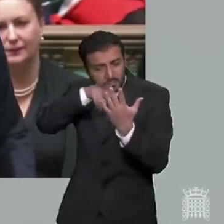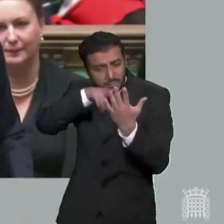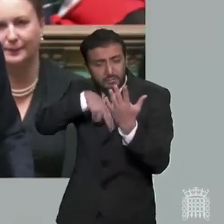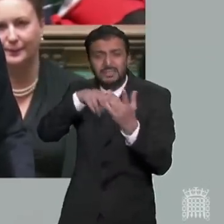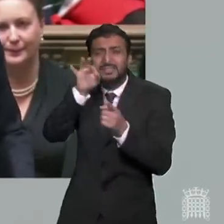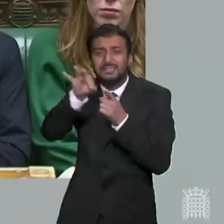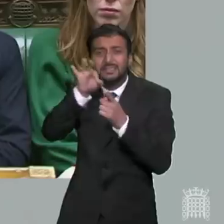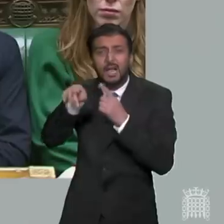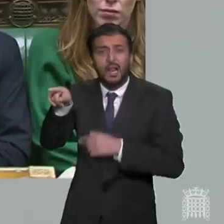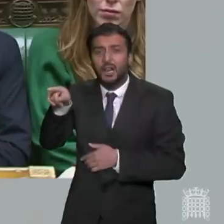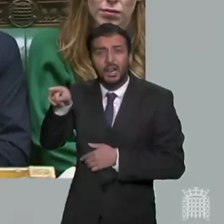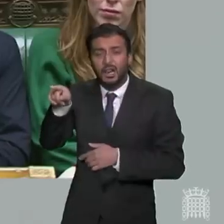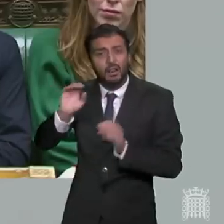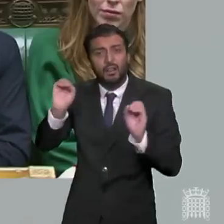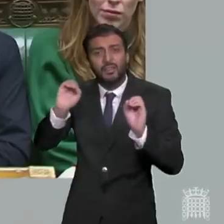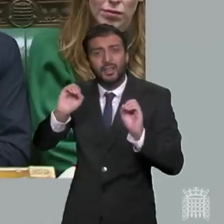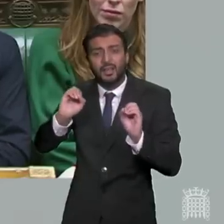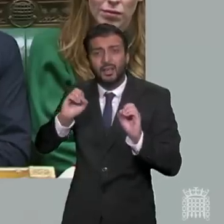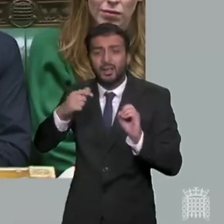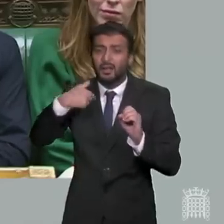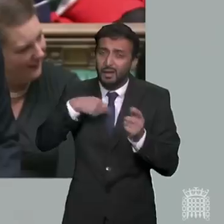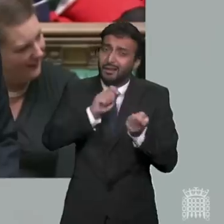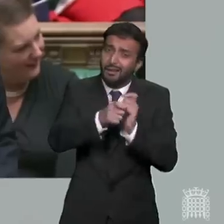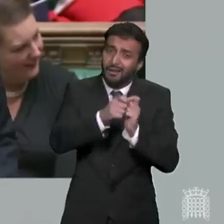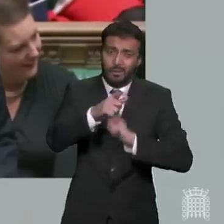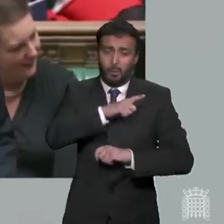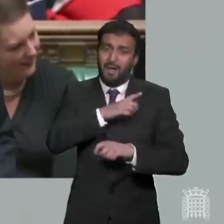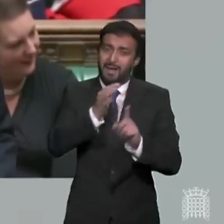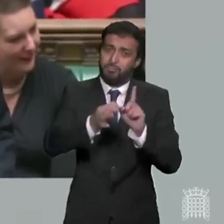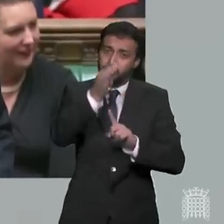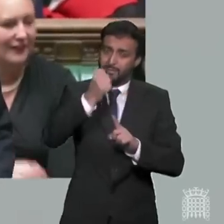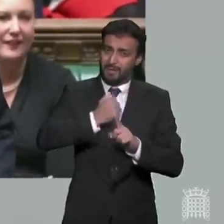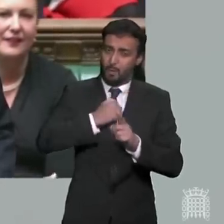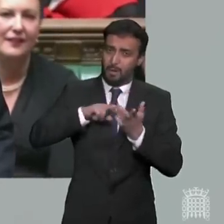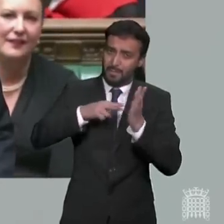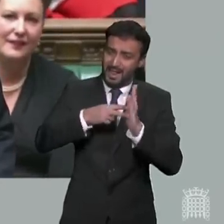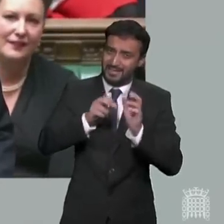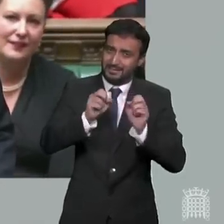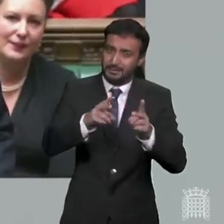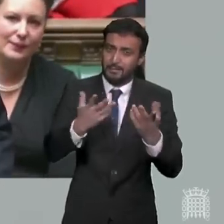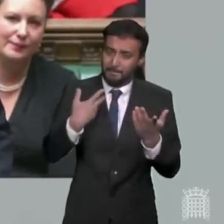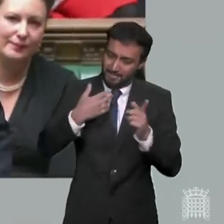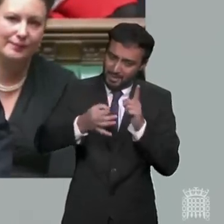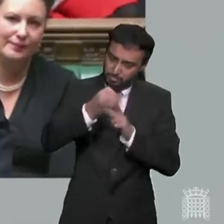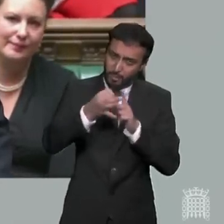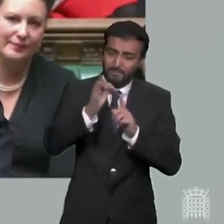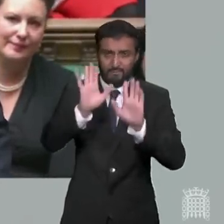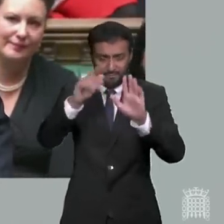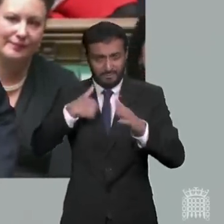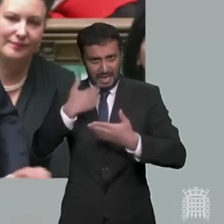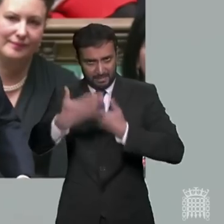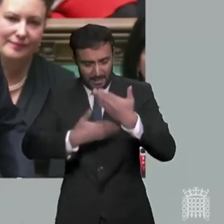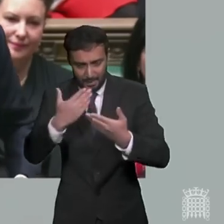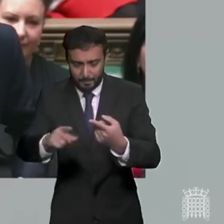our planning system. So let me just explain what we are doing. We are, Mr Speaker, we are protecting the Greenbelt.